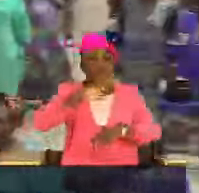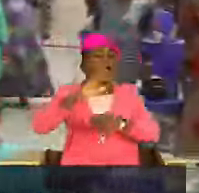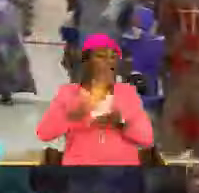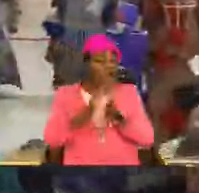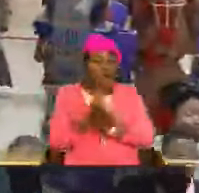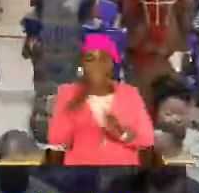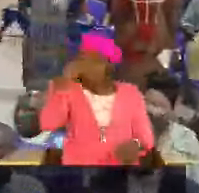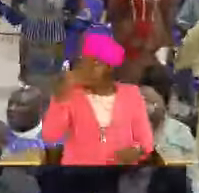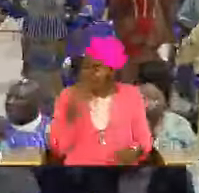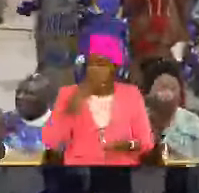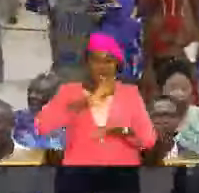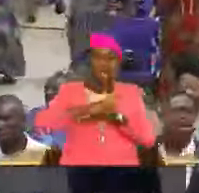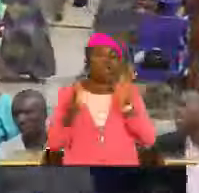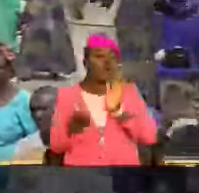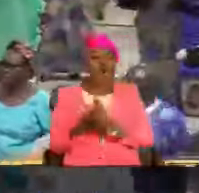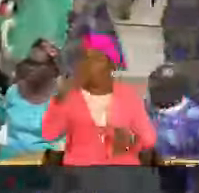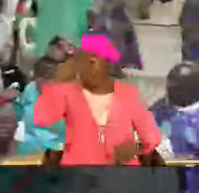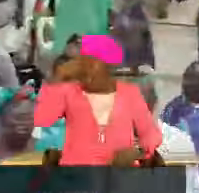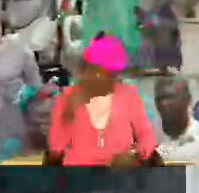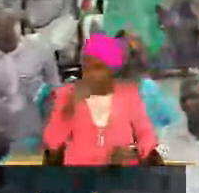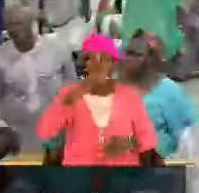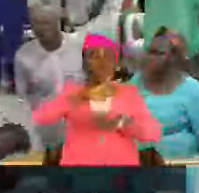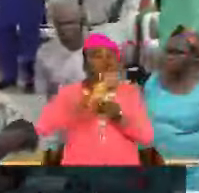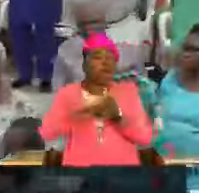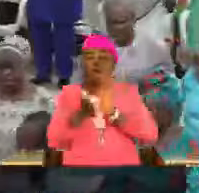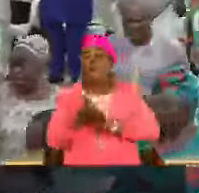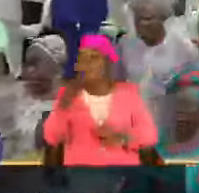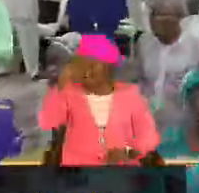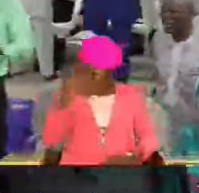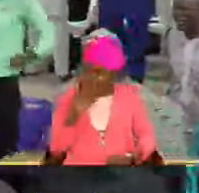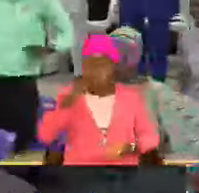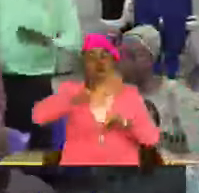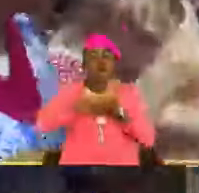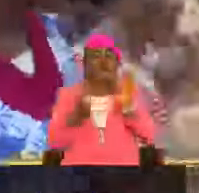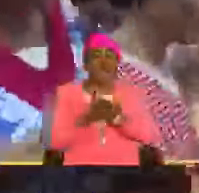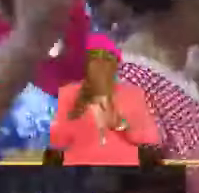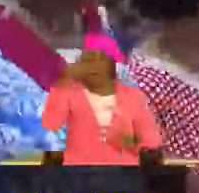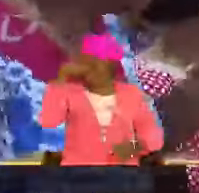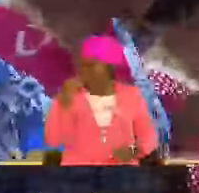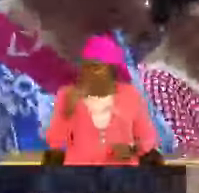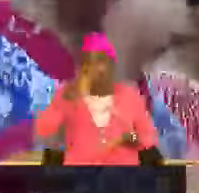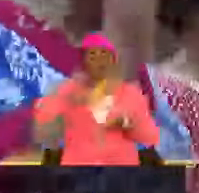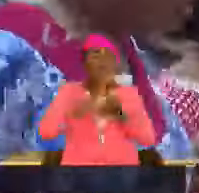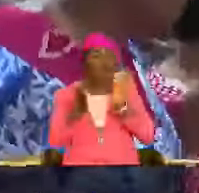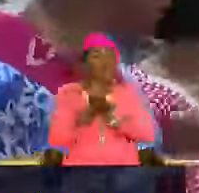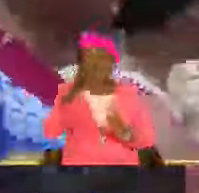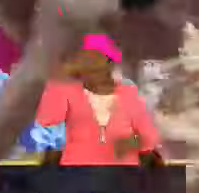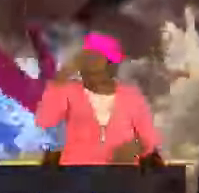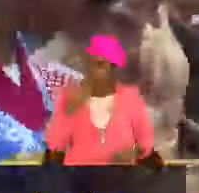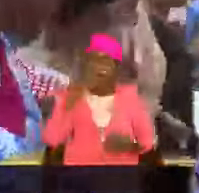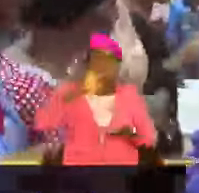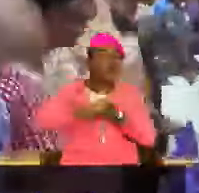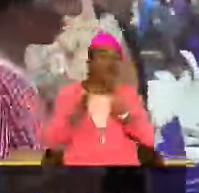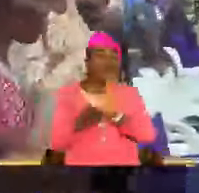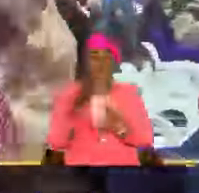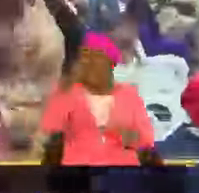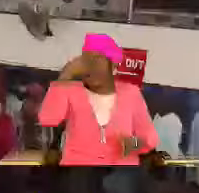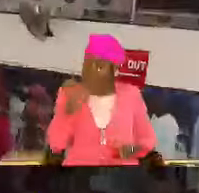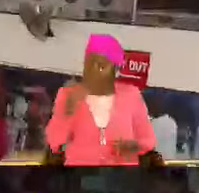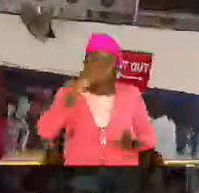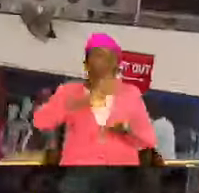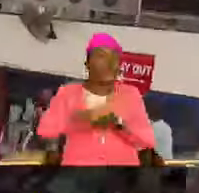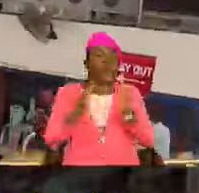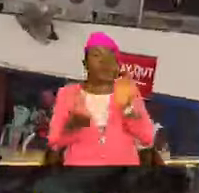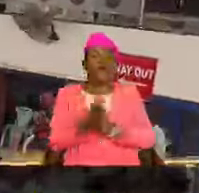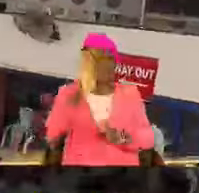go blind go blind go blind go blind go blind go blind go blind go blind go blind go blind go